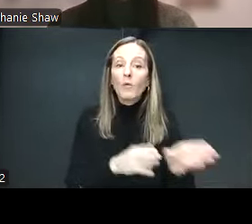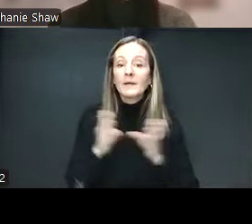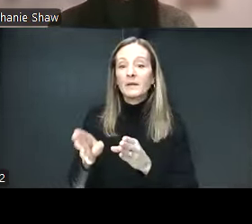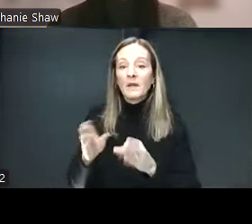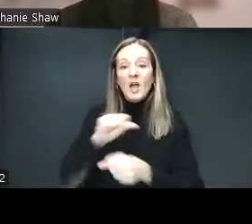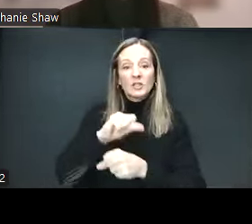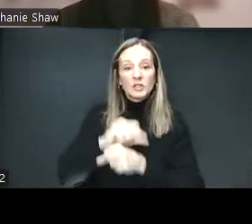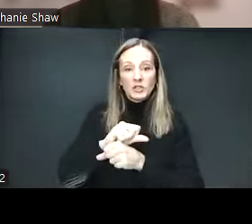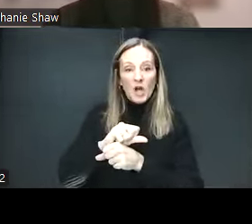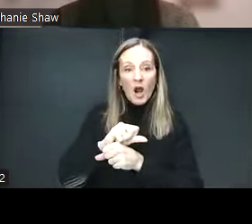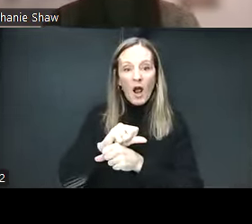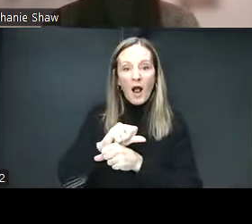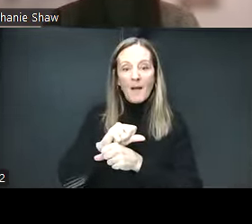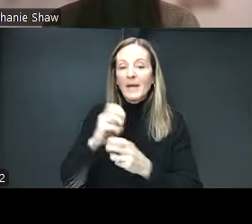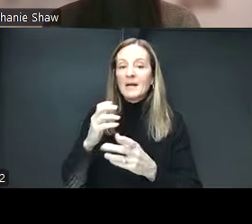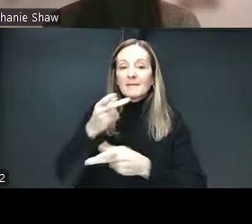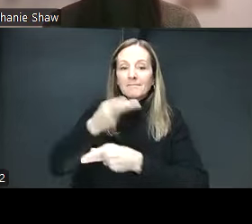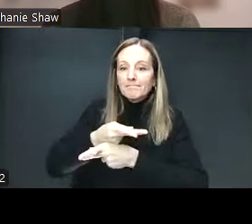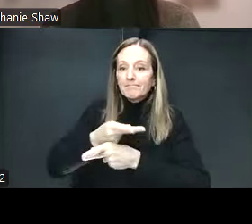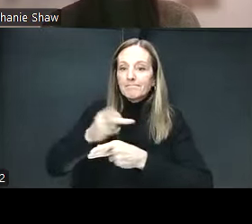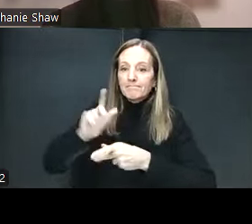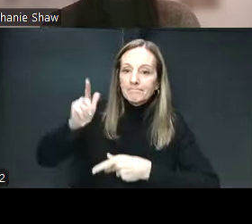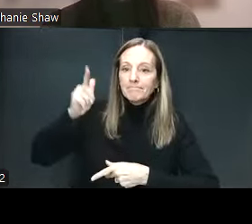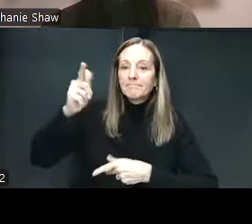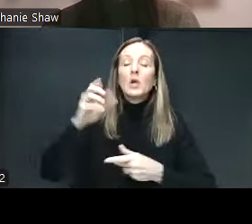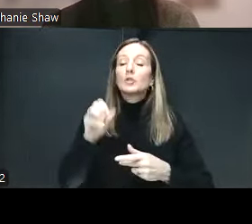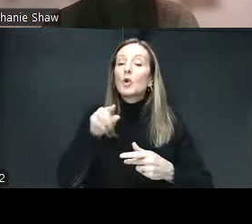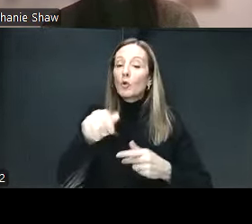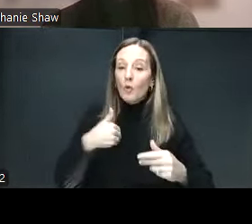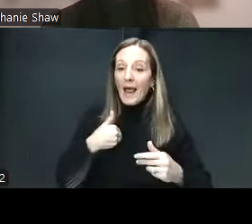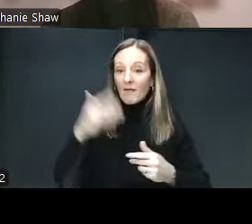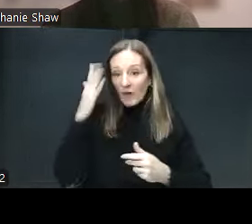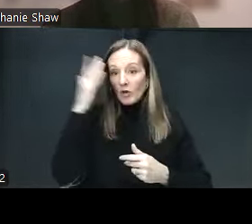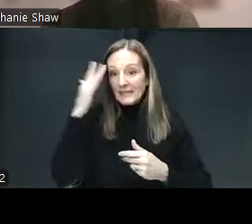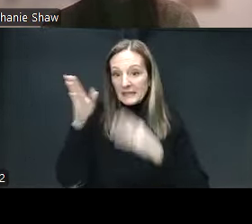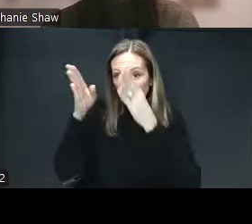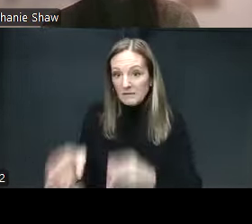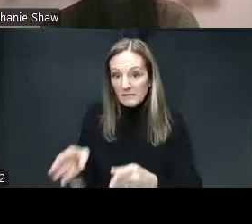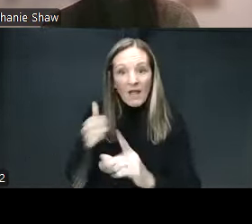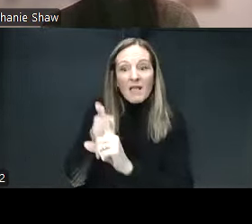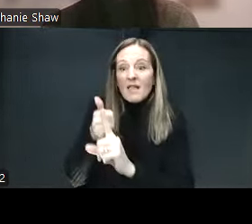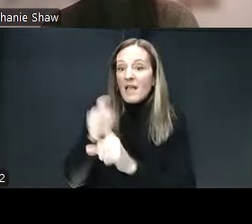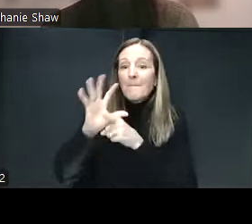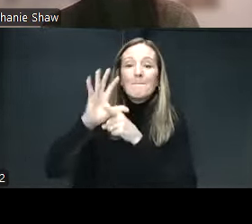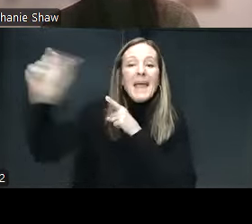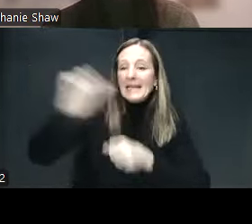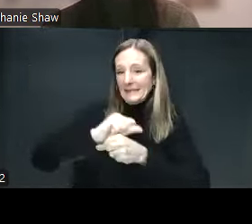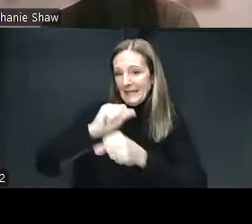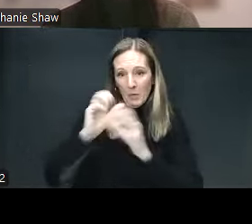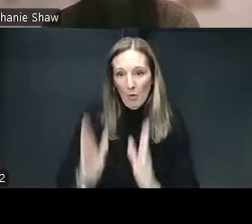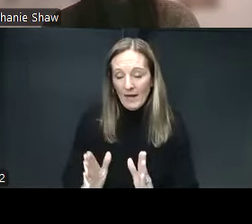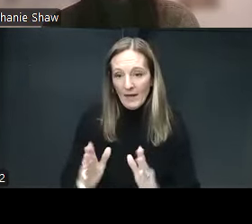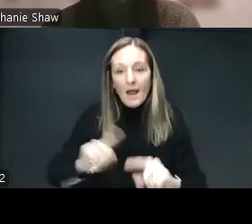job maintenance. So a lot of times you will have an autistic individual who is just an amazing employee.